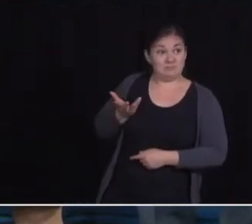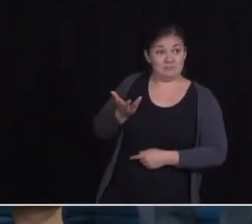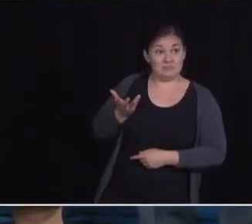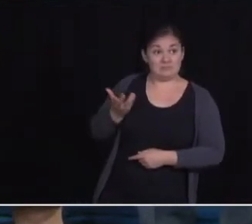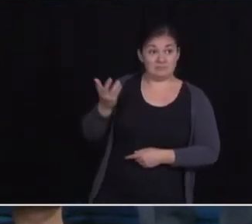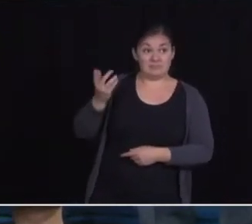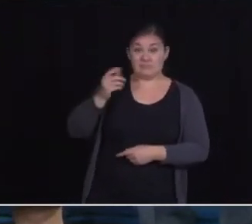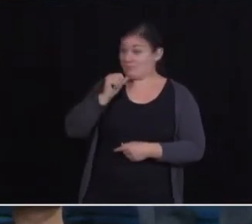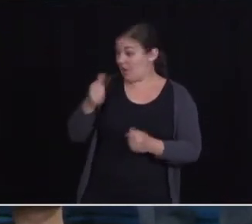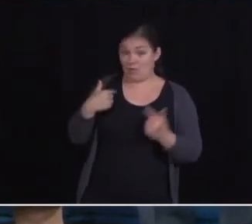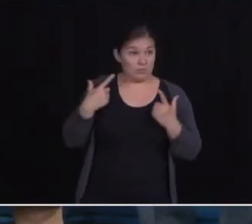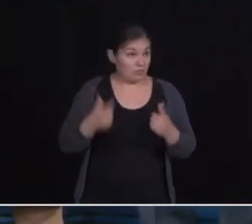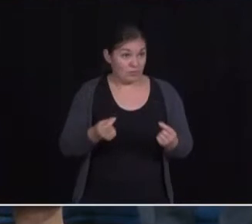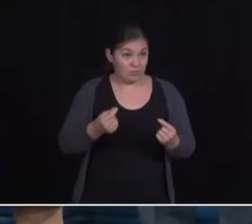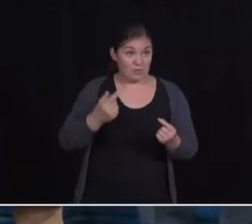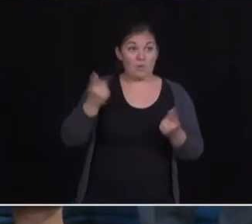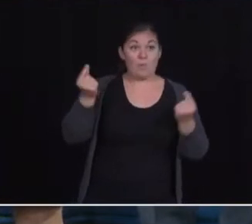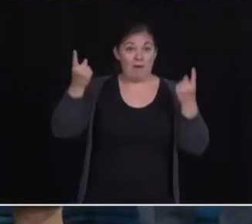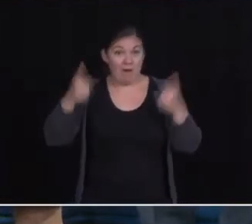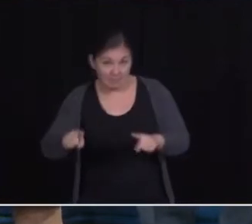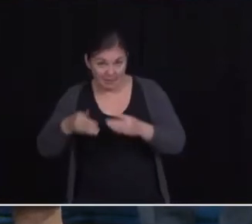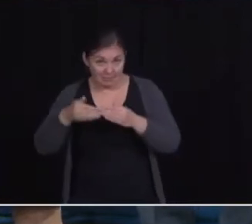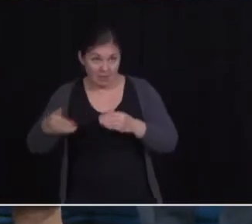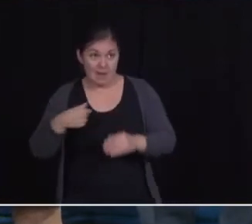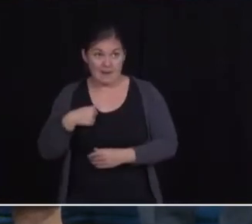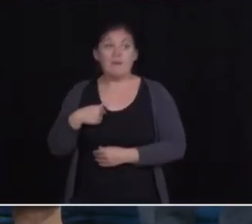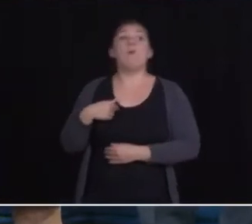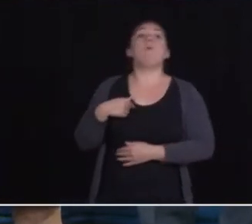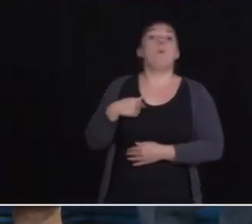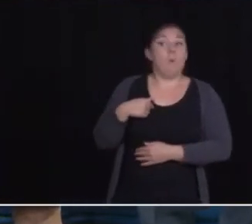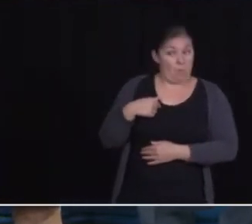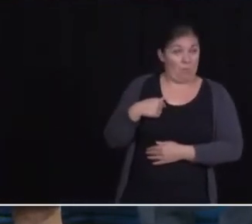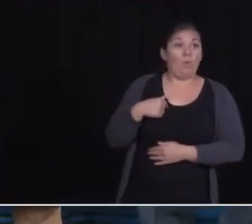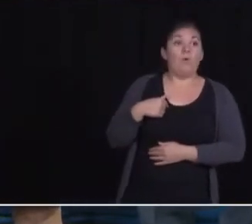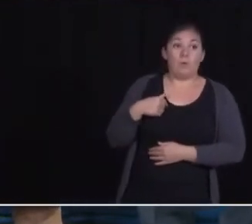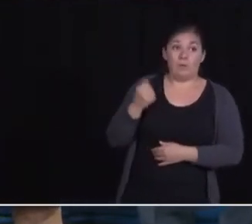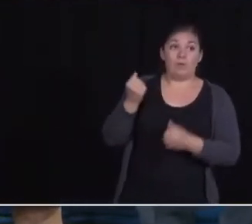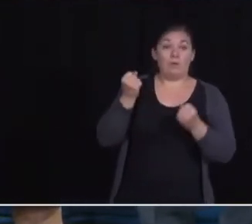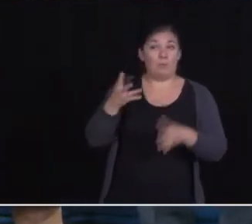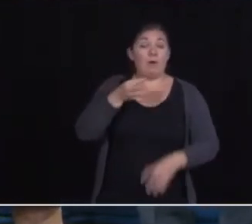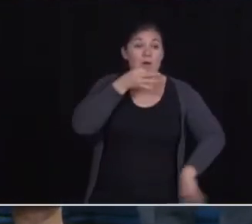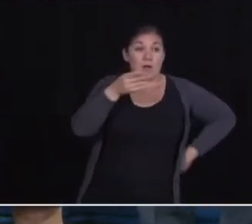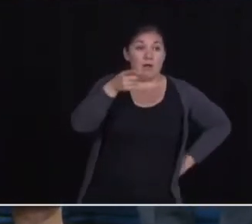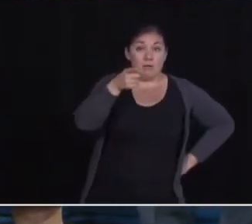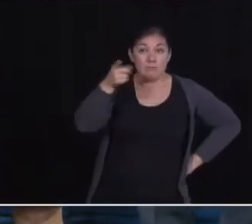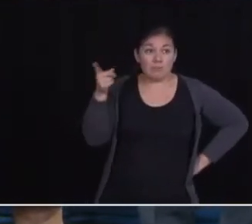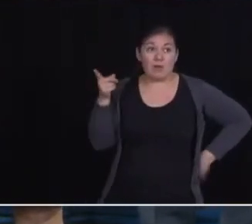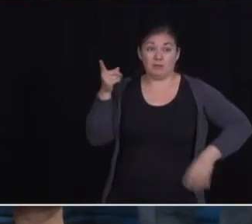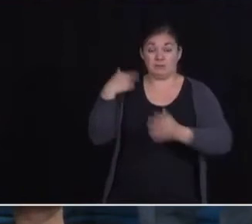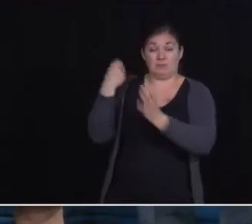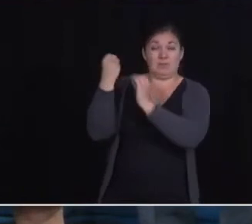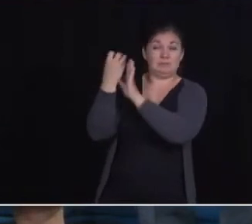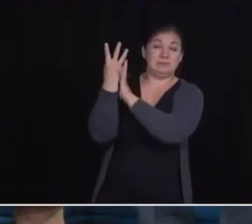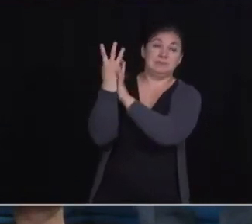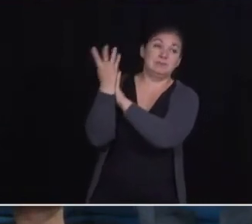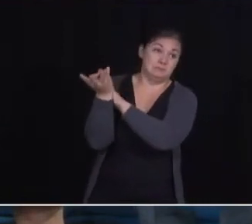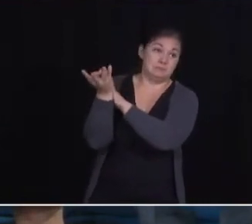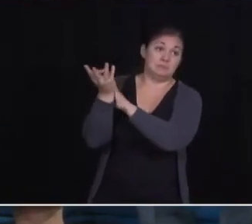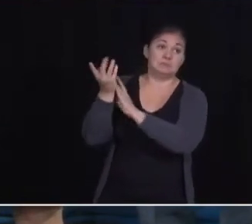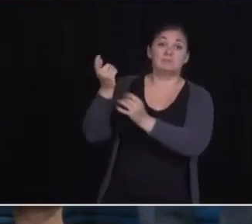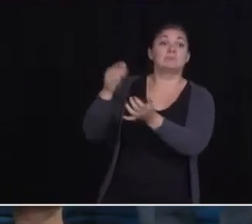many experts out there, so many people and doctors that might have a different opinion or whatever, but I have to rely on my